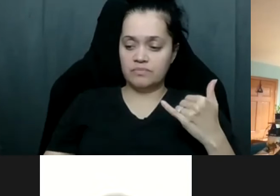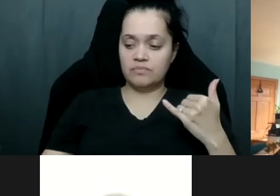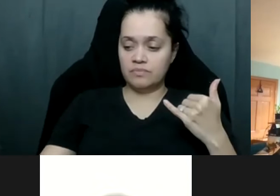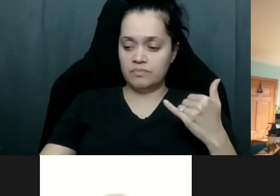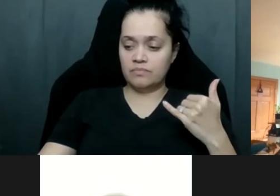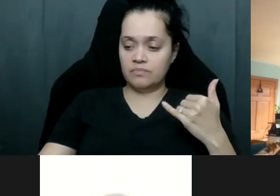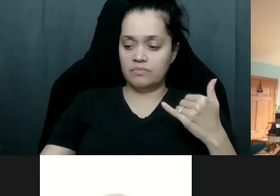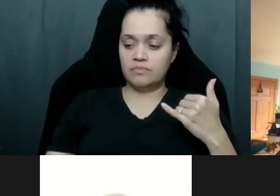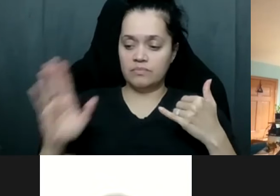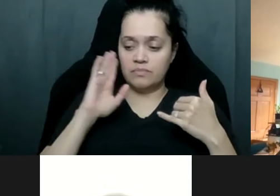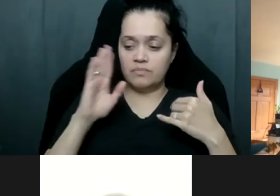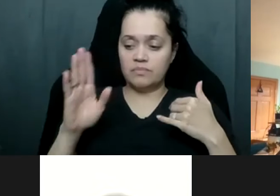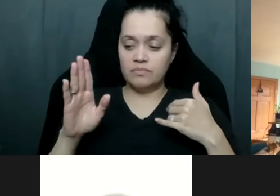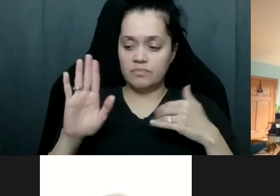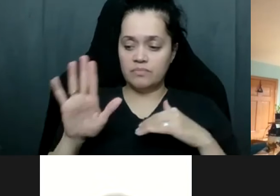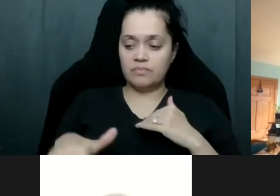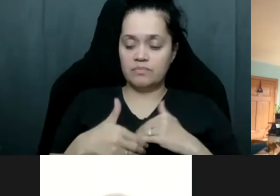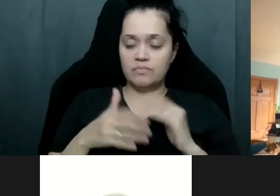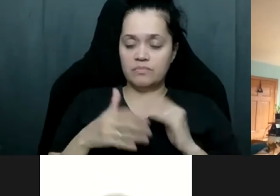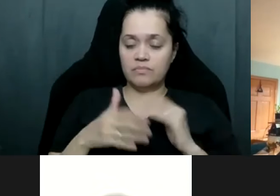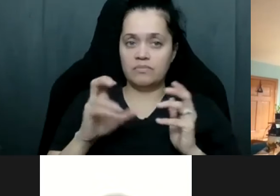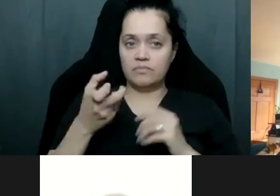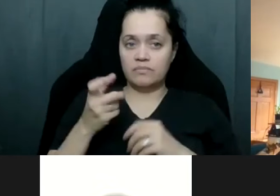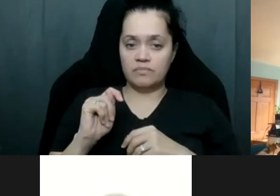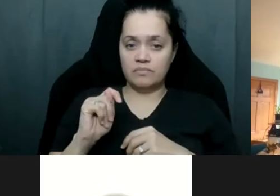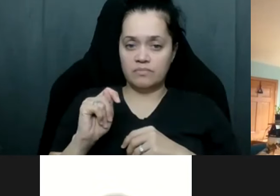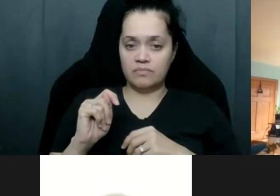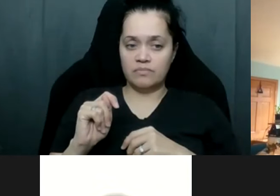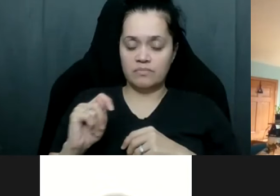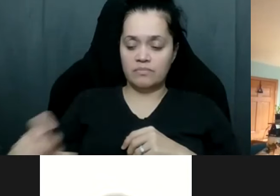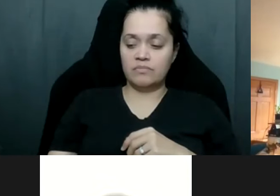to put in the chat